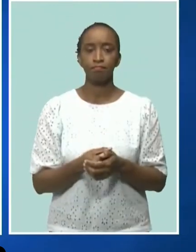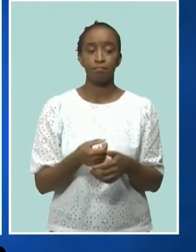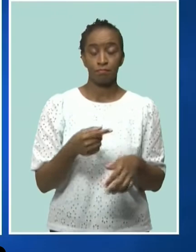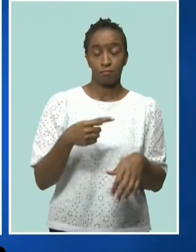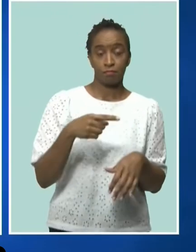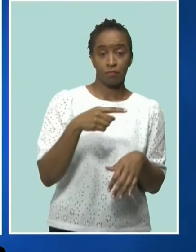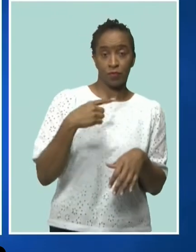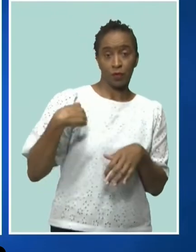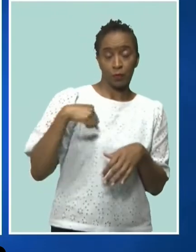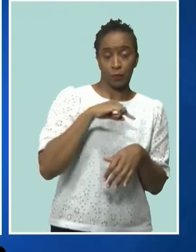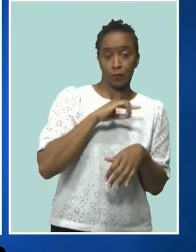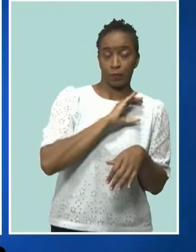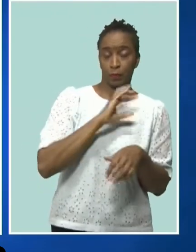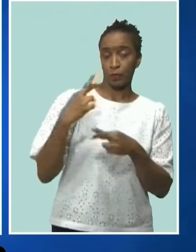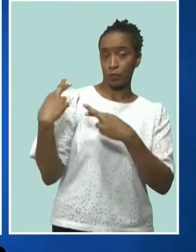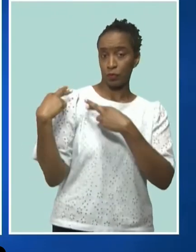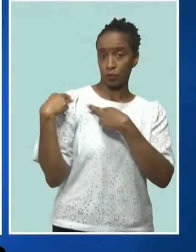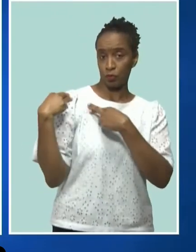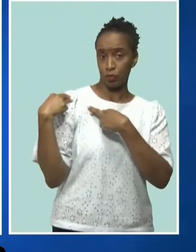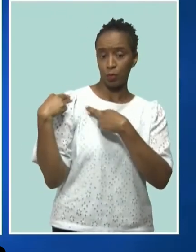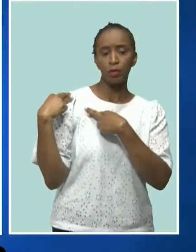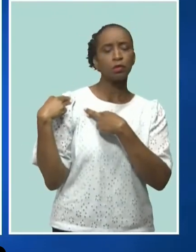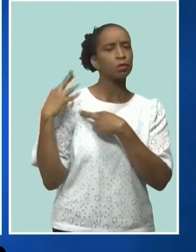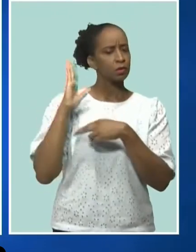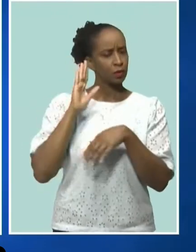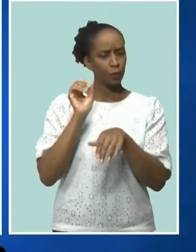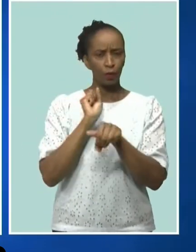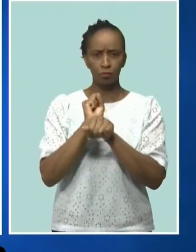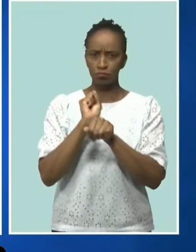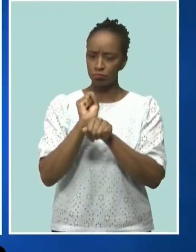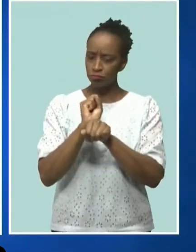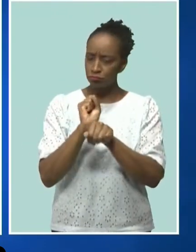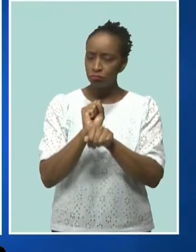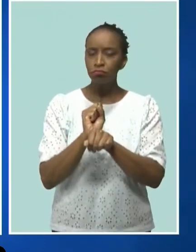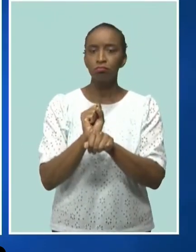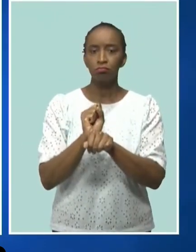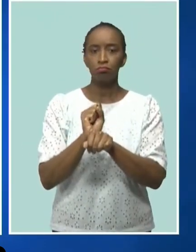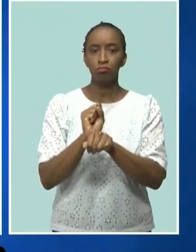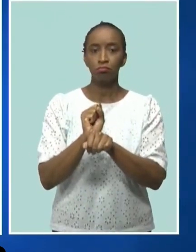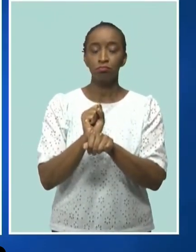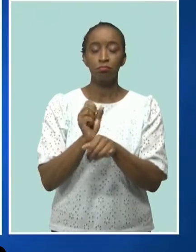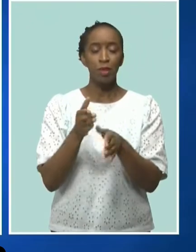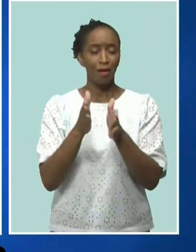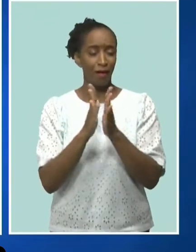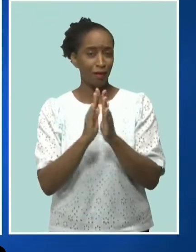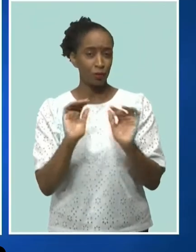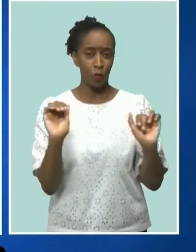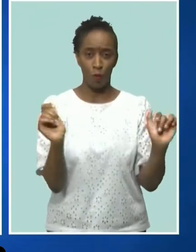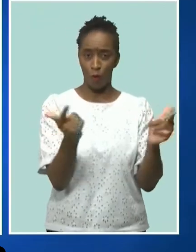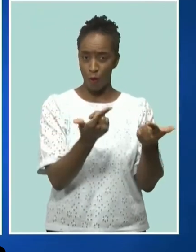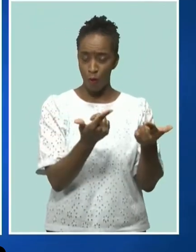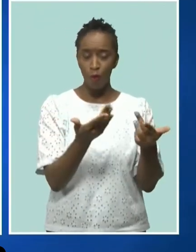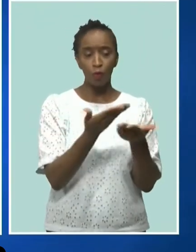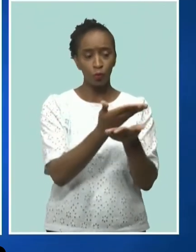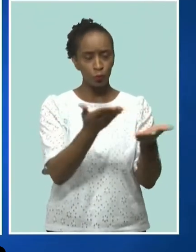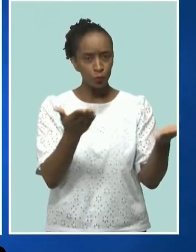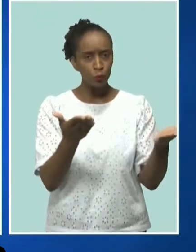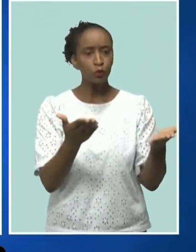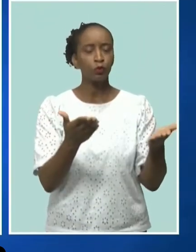responsibility. And I implore all officers in the service to discharge their responsibility to this